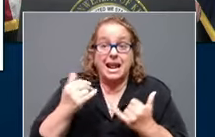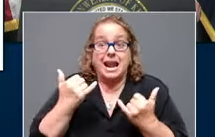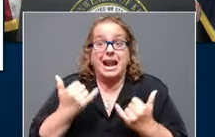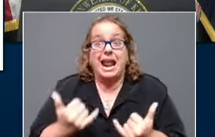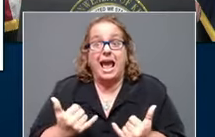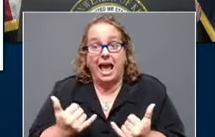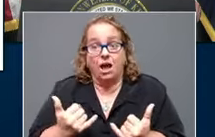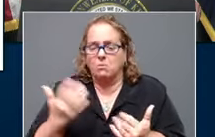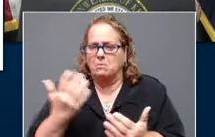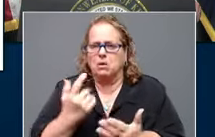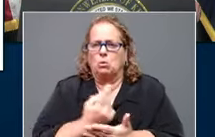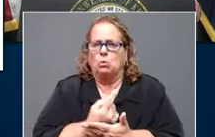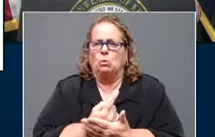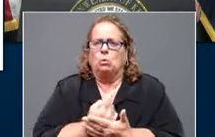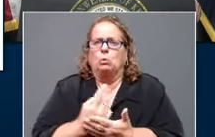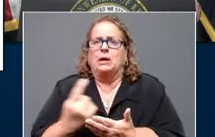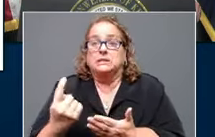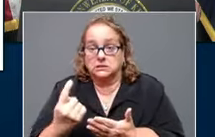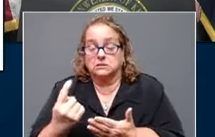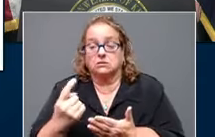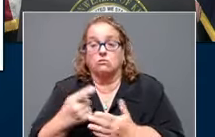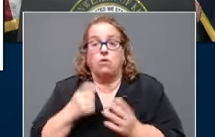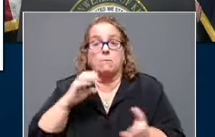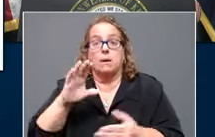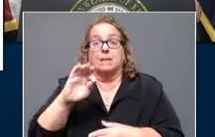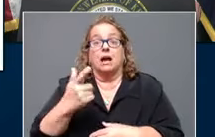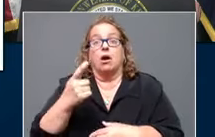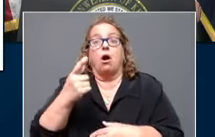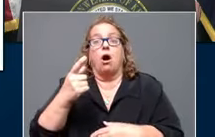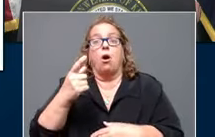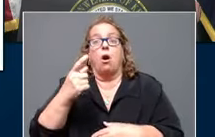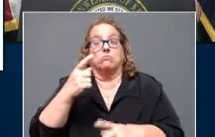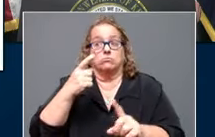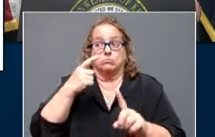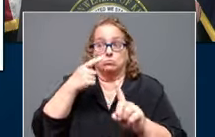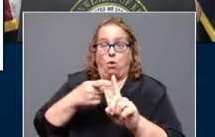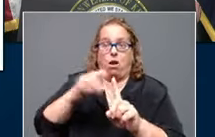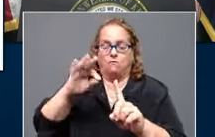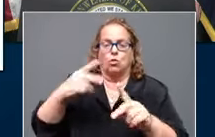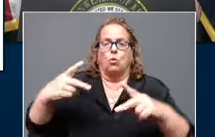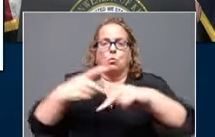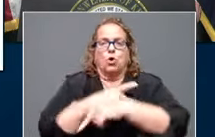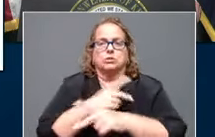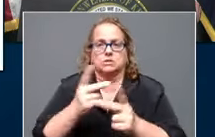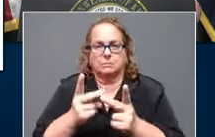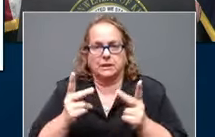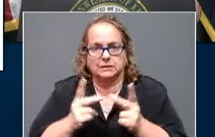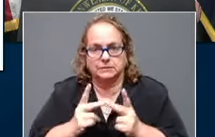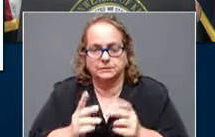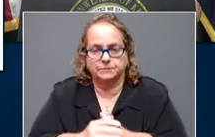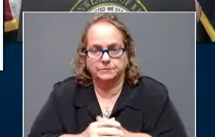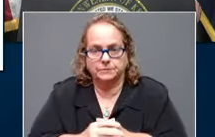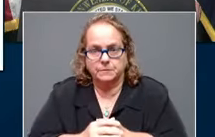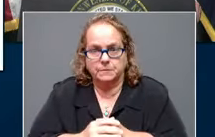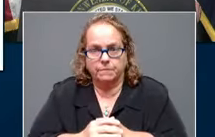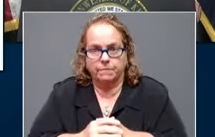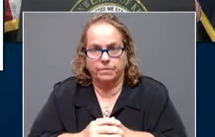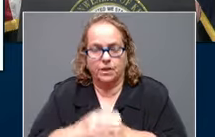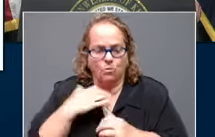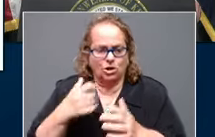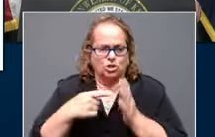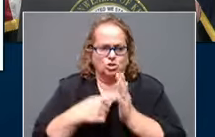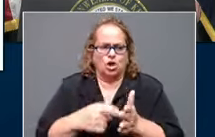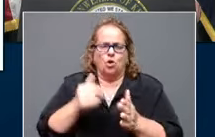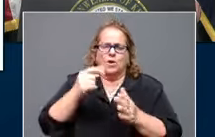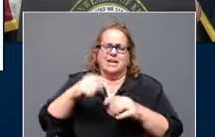truth. There aren't two separate sets of facts. There's only one truth in all of this, that COVID is increasing. It